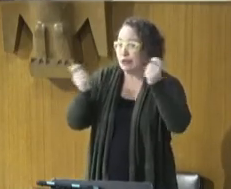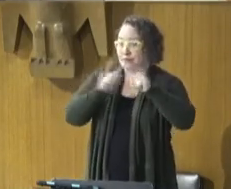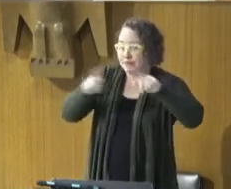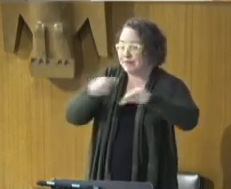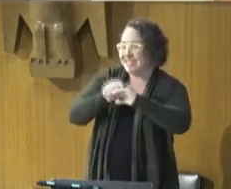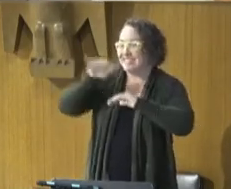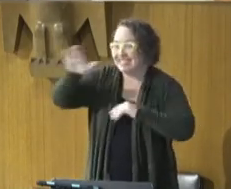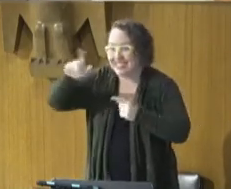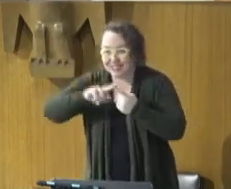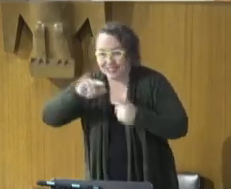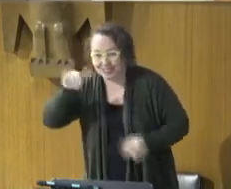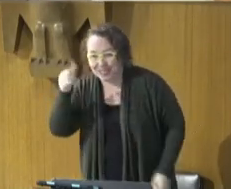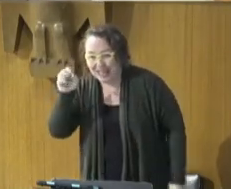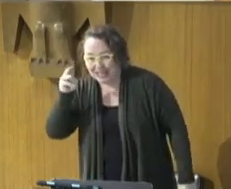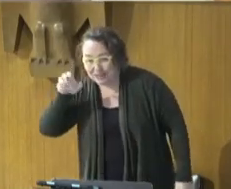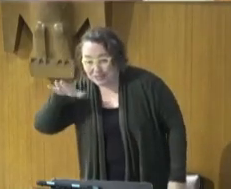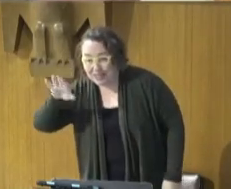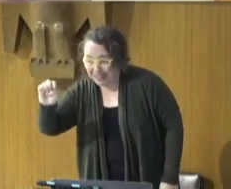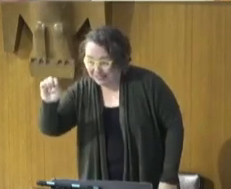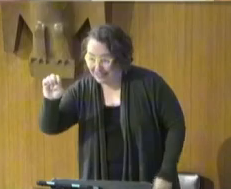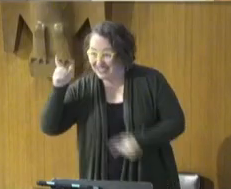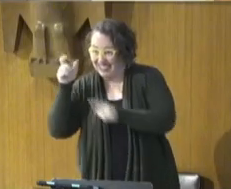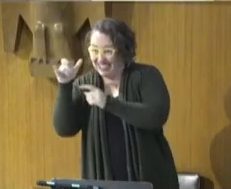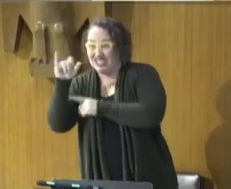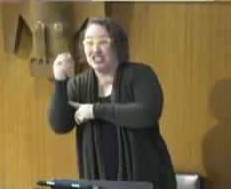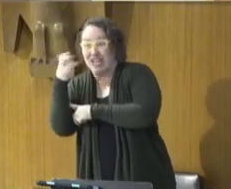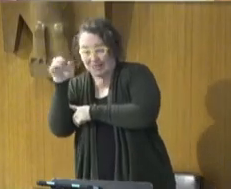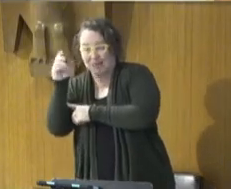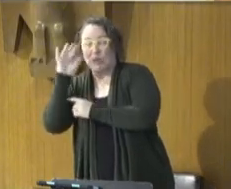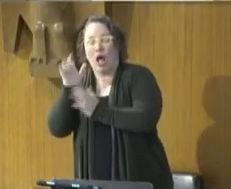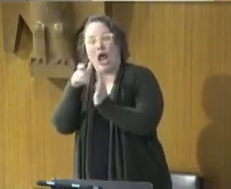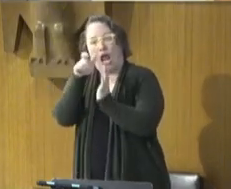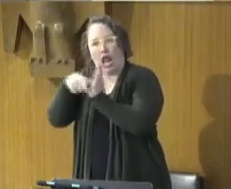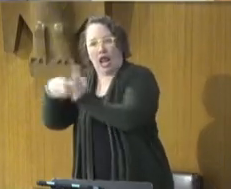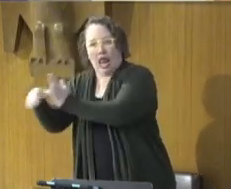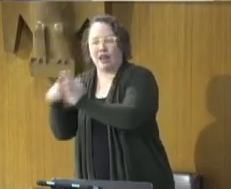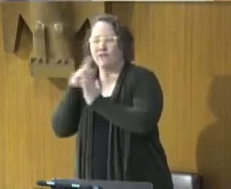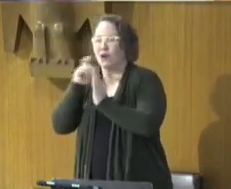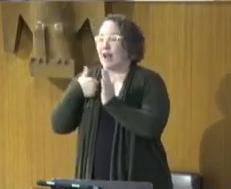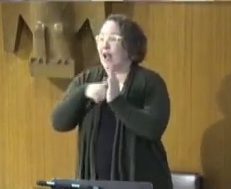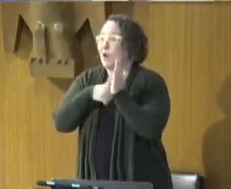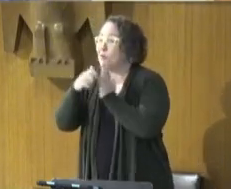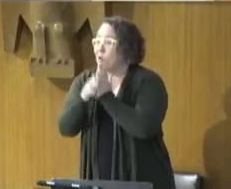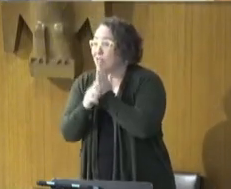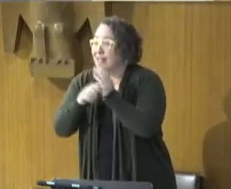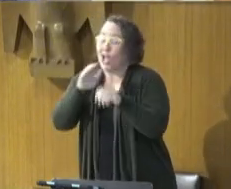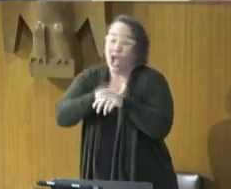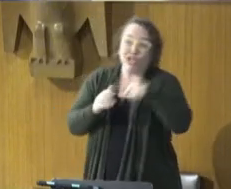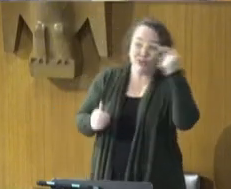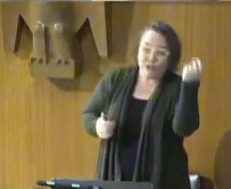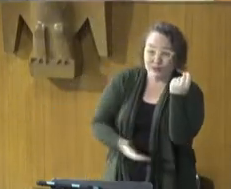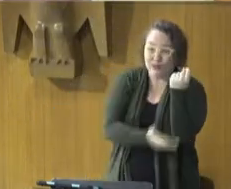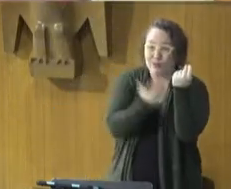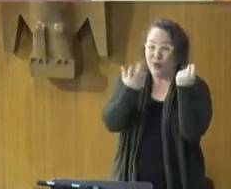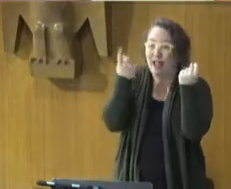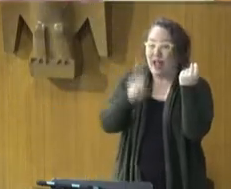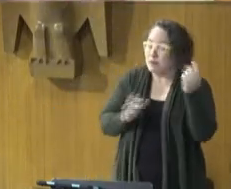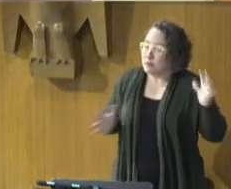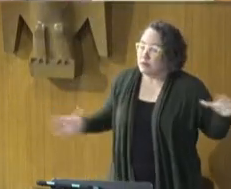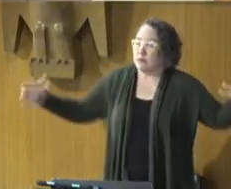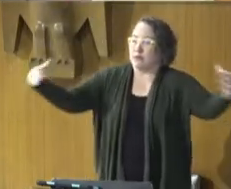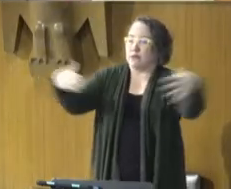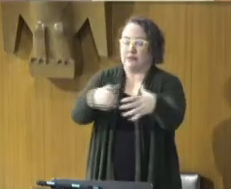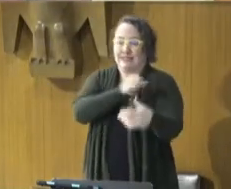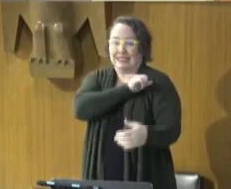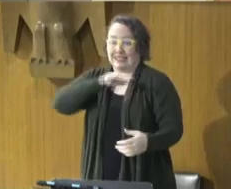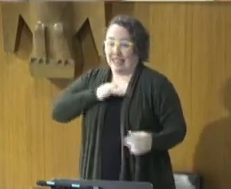Jasmine, our office manager, who will create the first draft of our bulletin. And then on Tuesday mornings, we gather the whole staff of